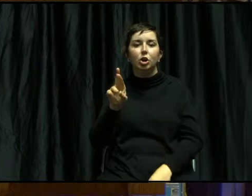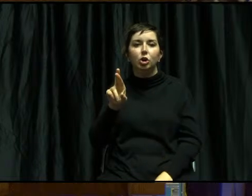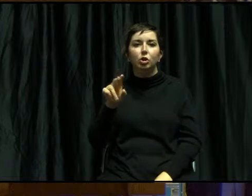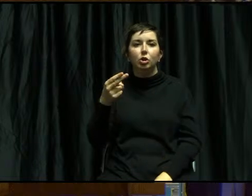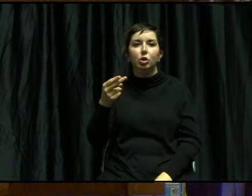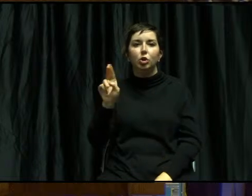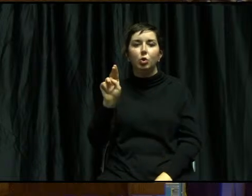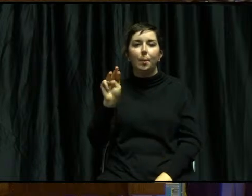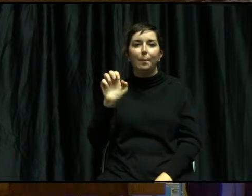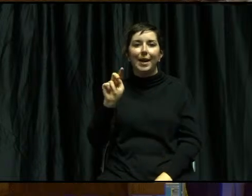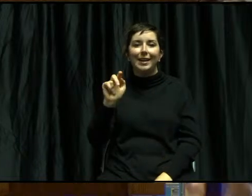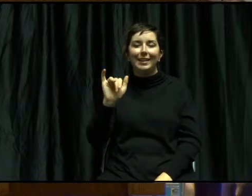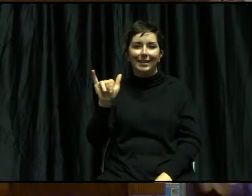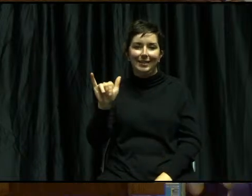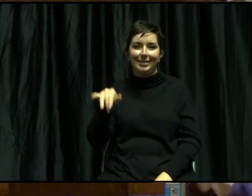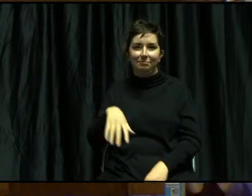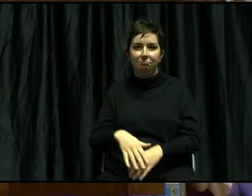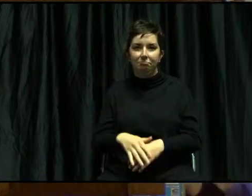Humanities. Congratulations.